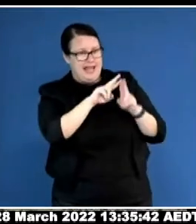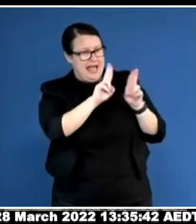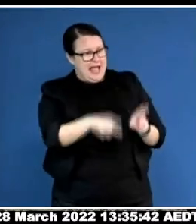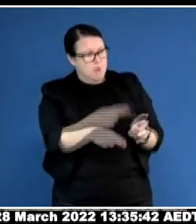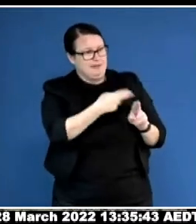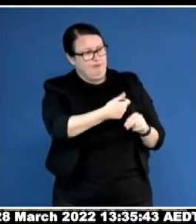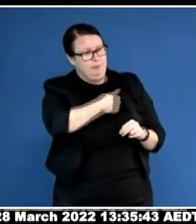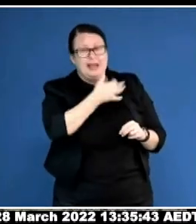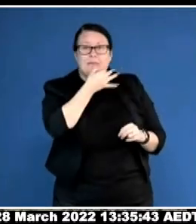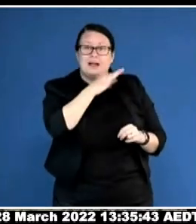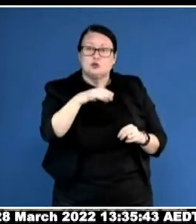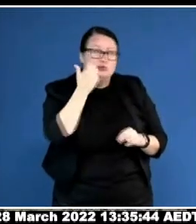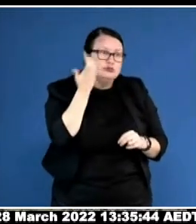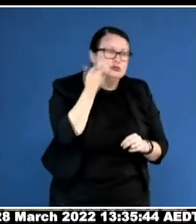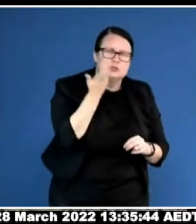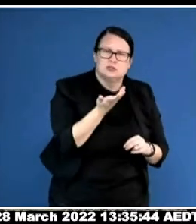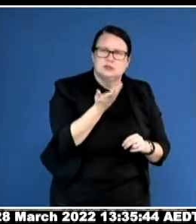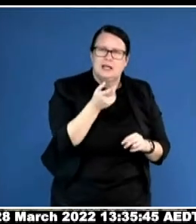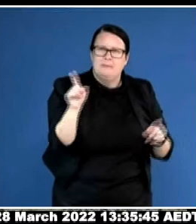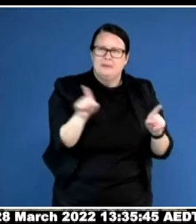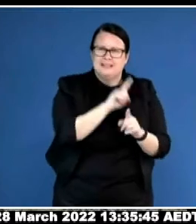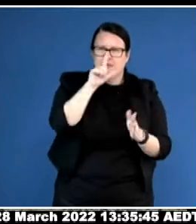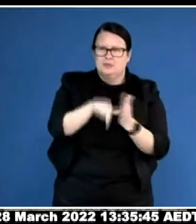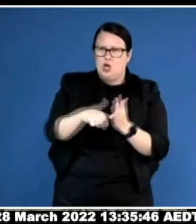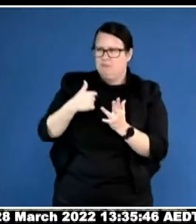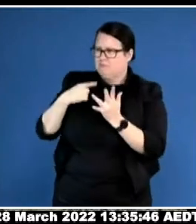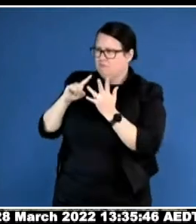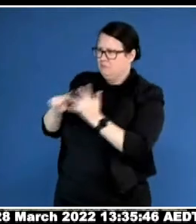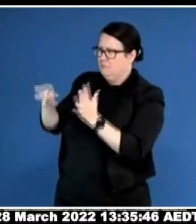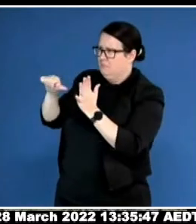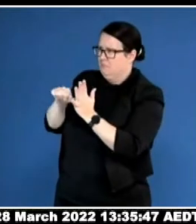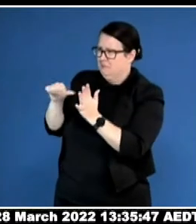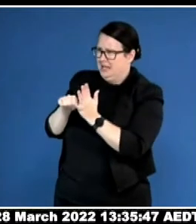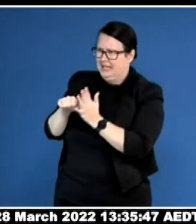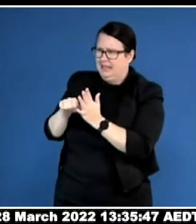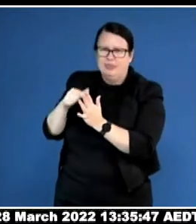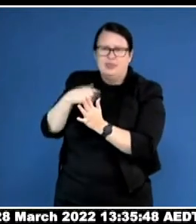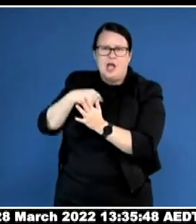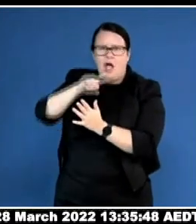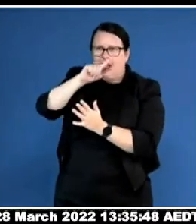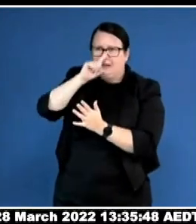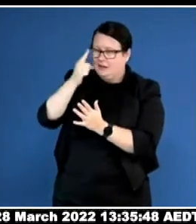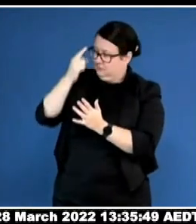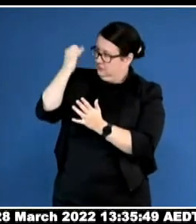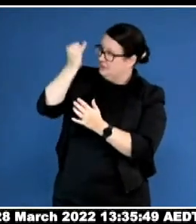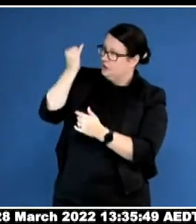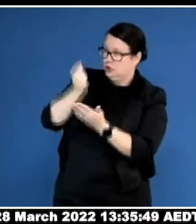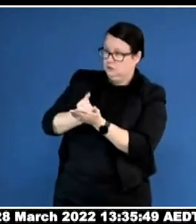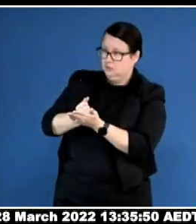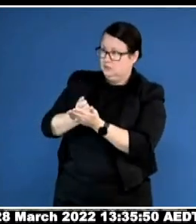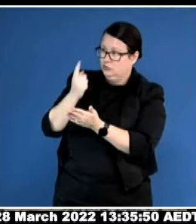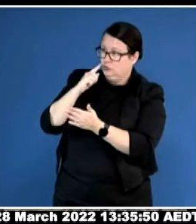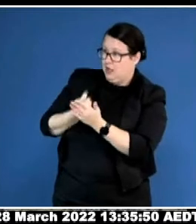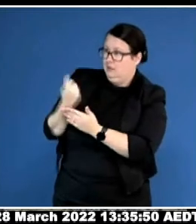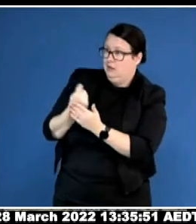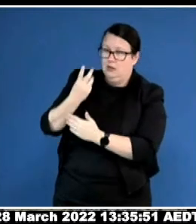children, but then I would also be in a debt that I just couldn't in my life imagine that I'd ever have the capacity to pay